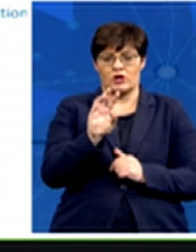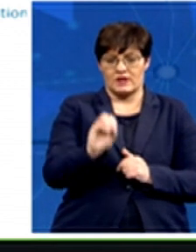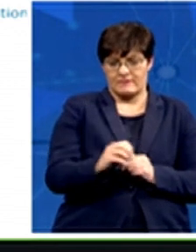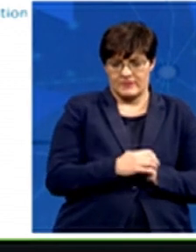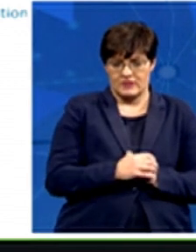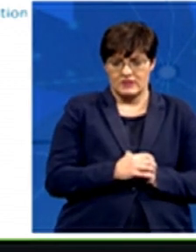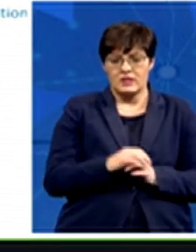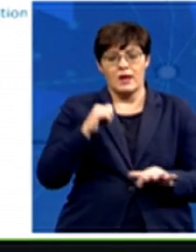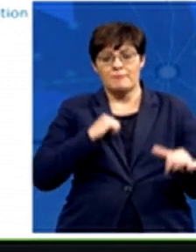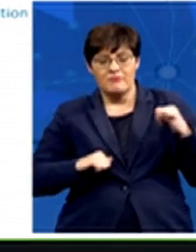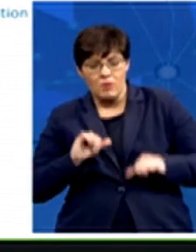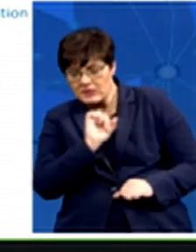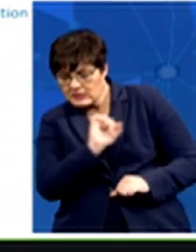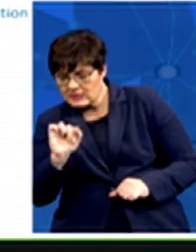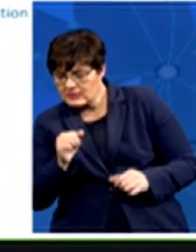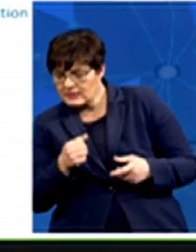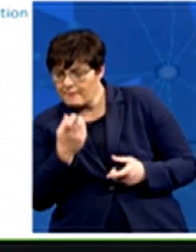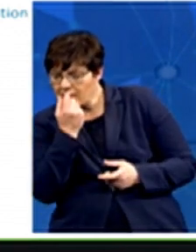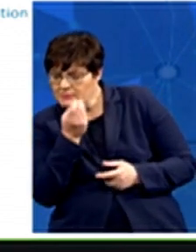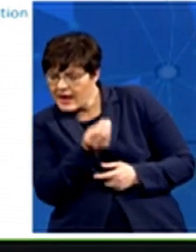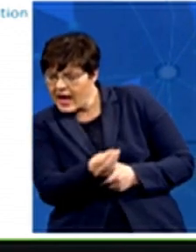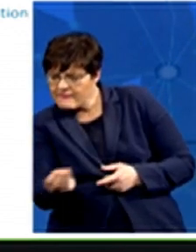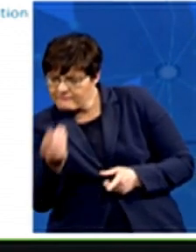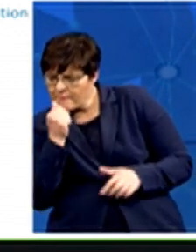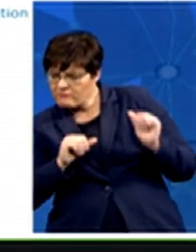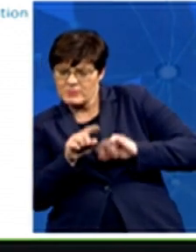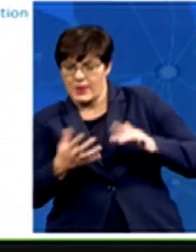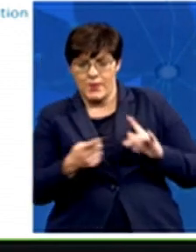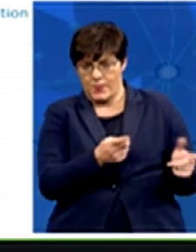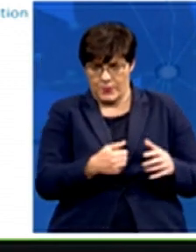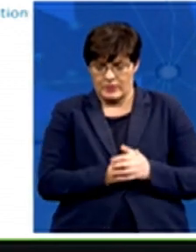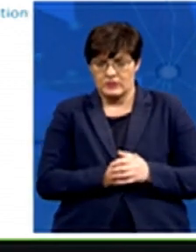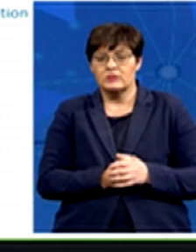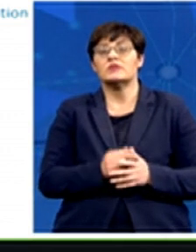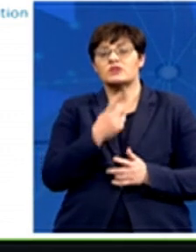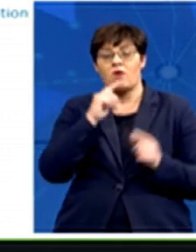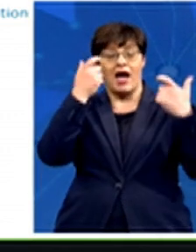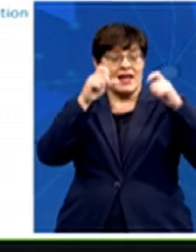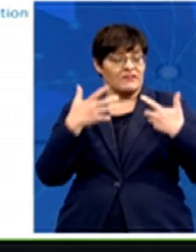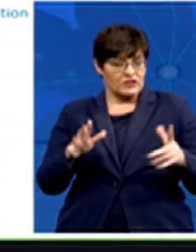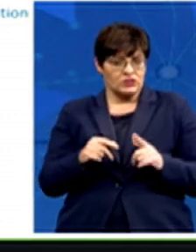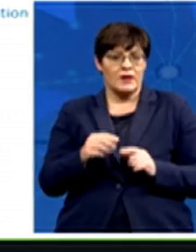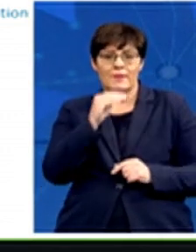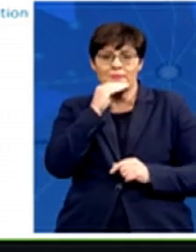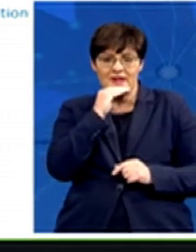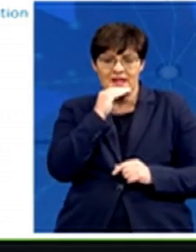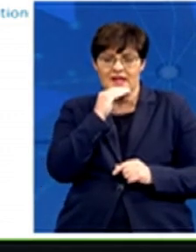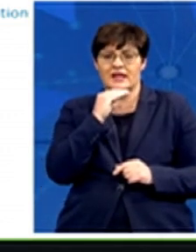market. So as Portia has highlighted, the definition thereof, the scientific definition, basically, it means that